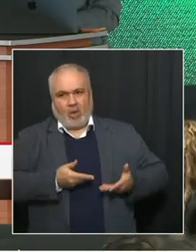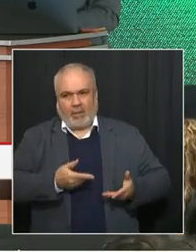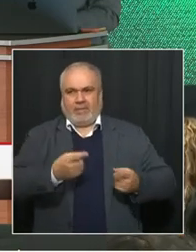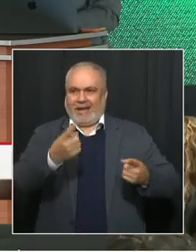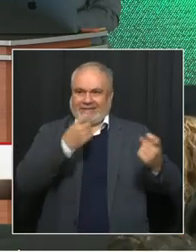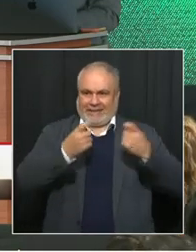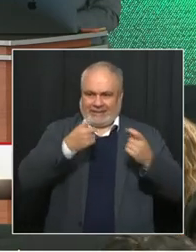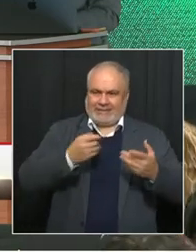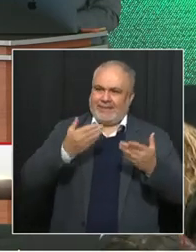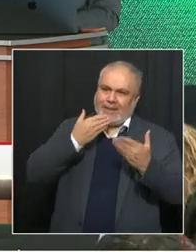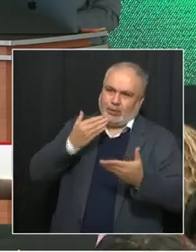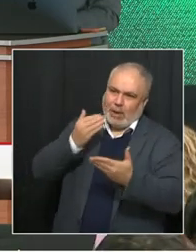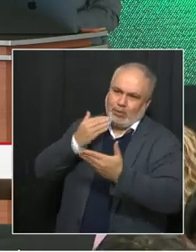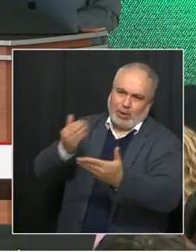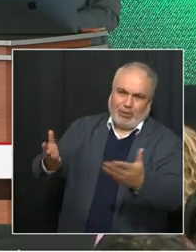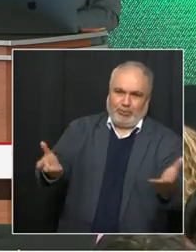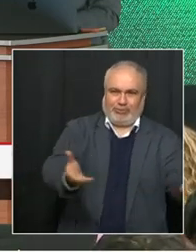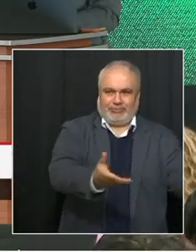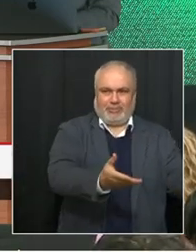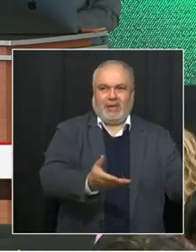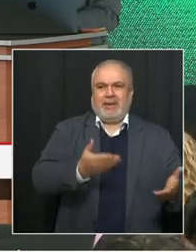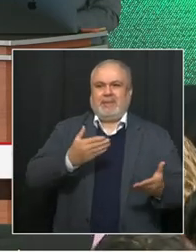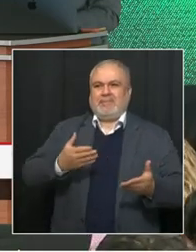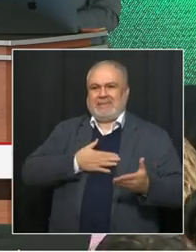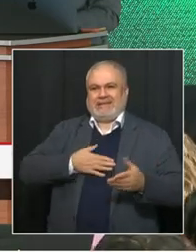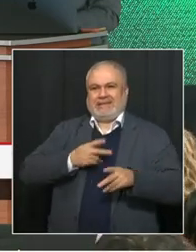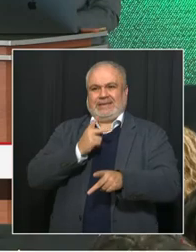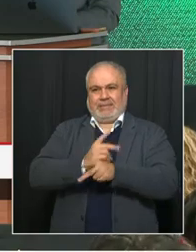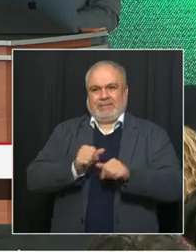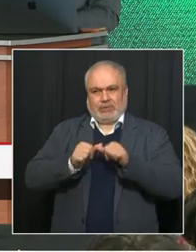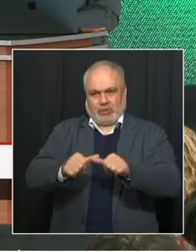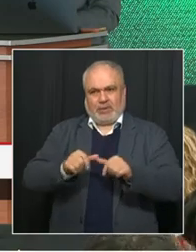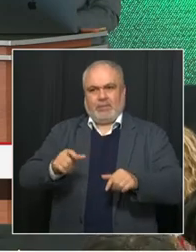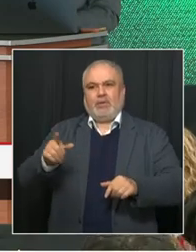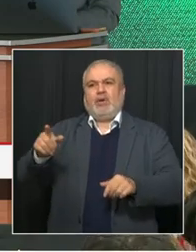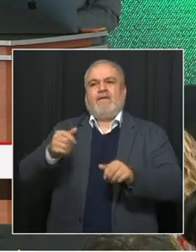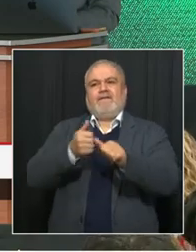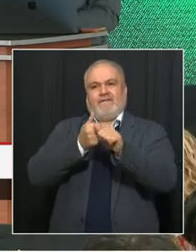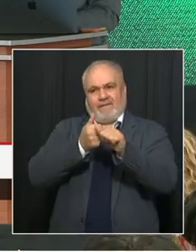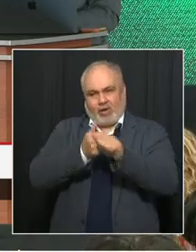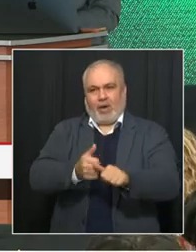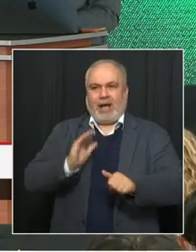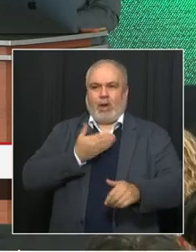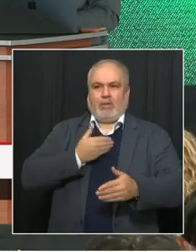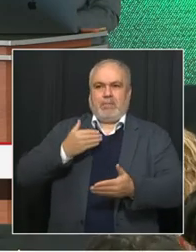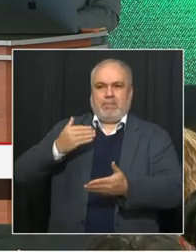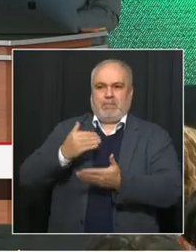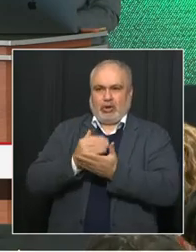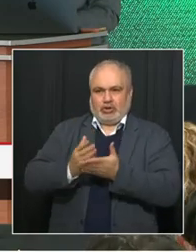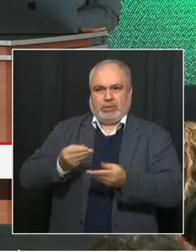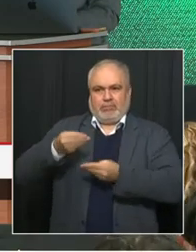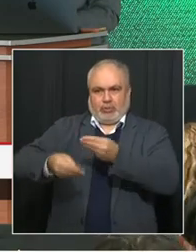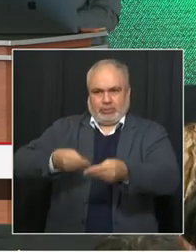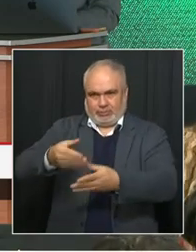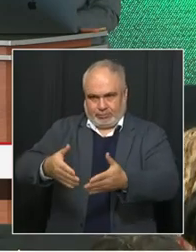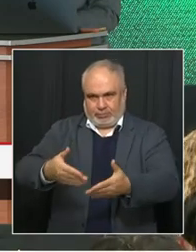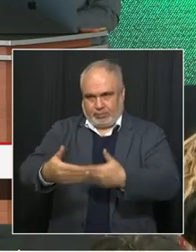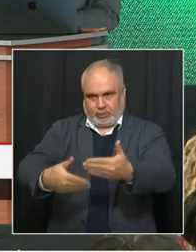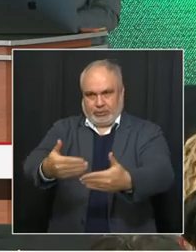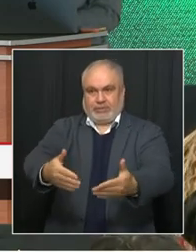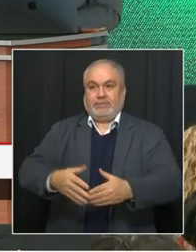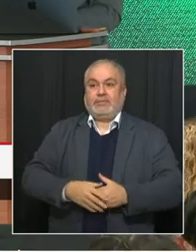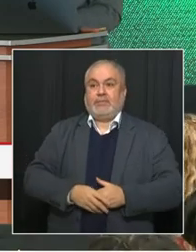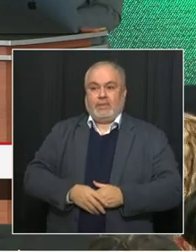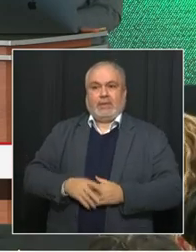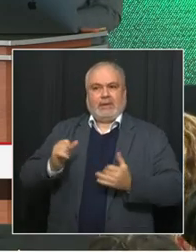to continue to follow the budget process. There were several things that were brought up that I want you to